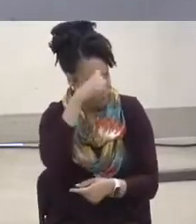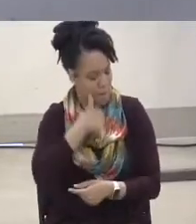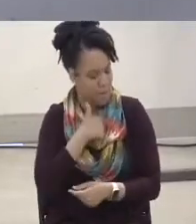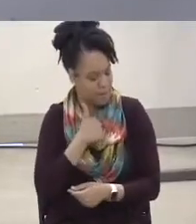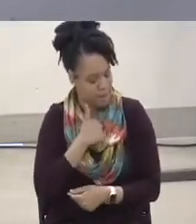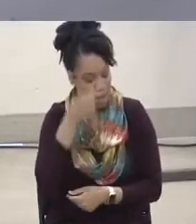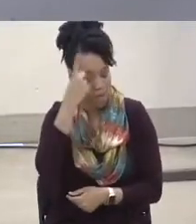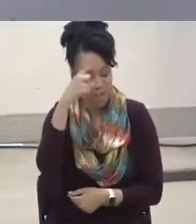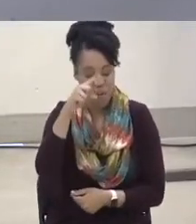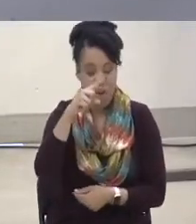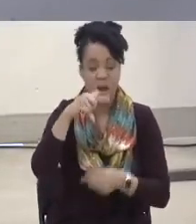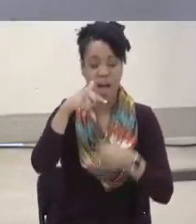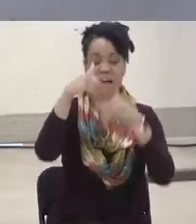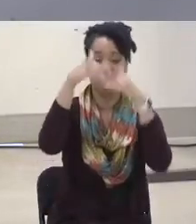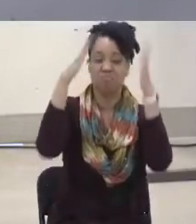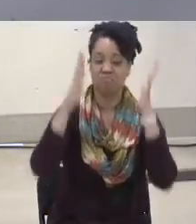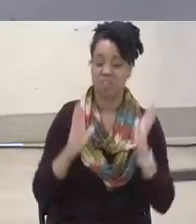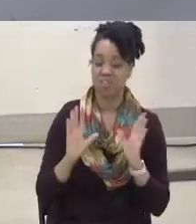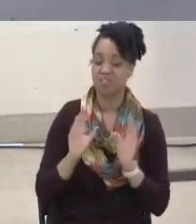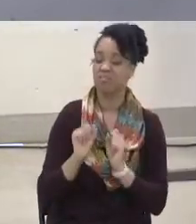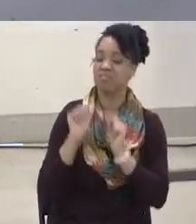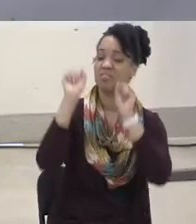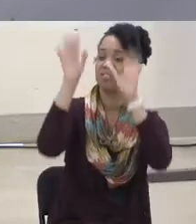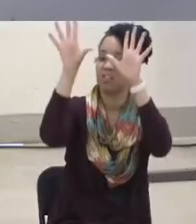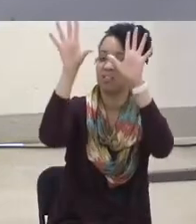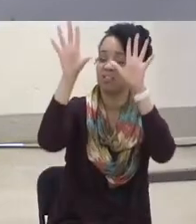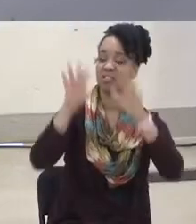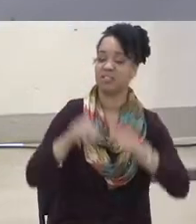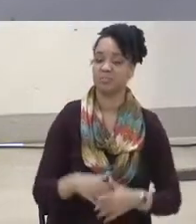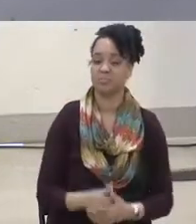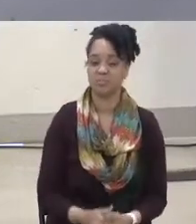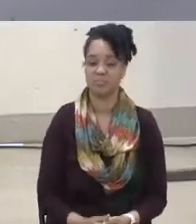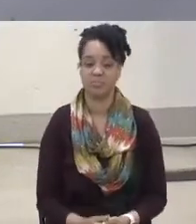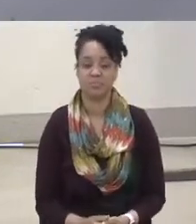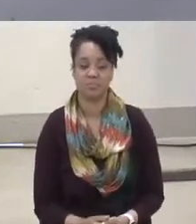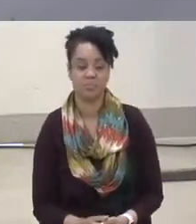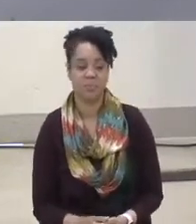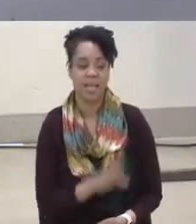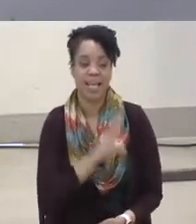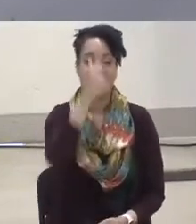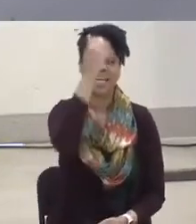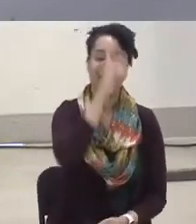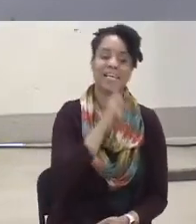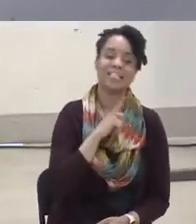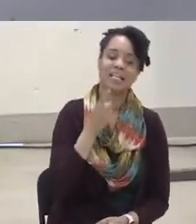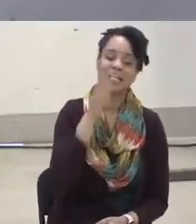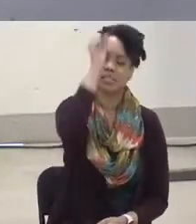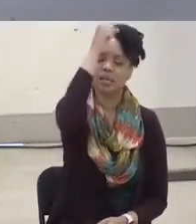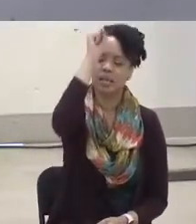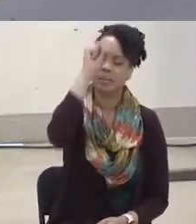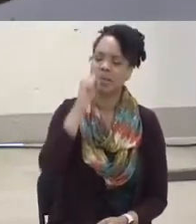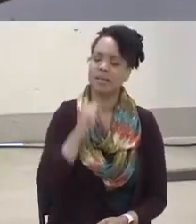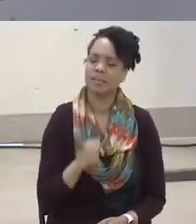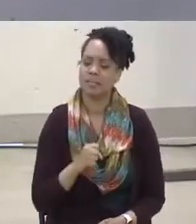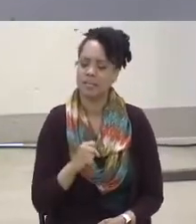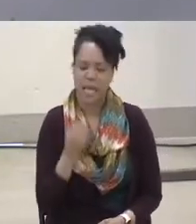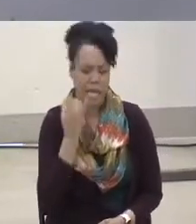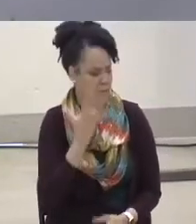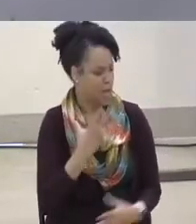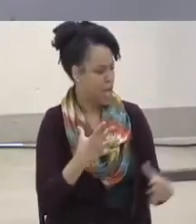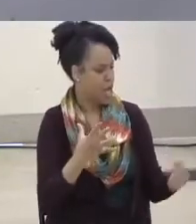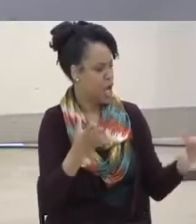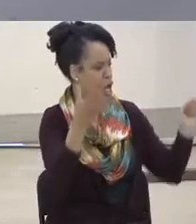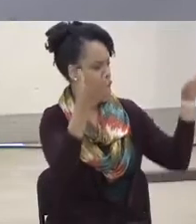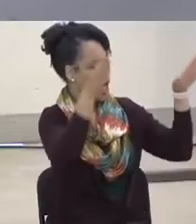a house of sacrifice. Y he elegido para mí este lugar por casa de sacrificio. And God said to Solomon, if I shut up heaven that there be